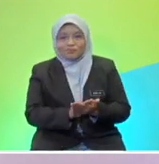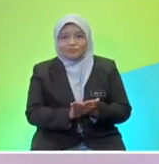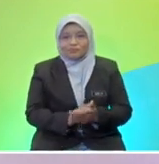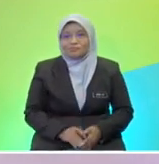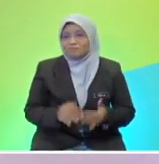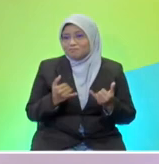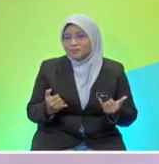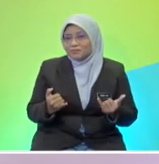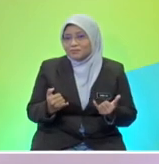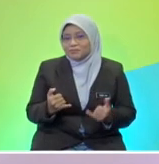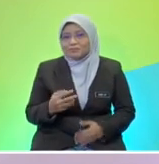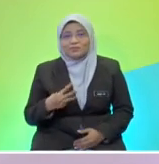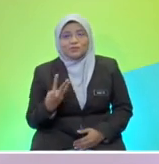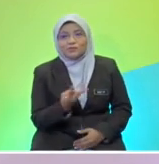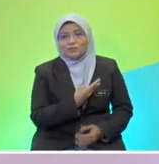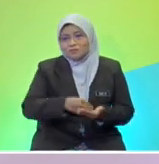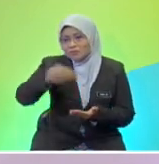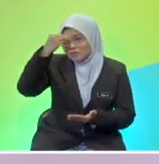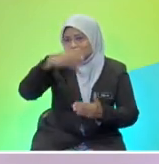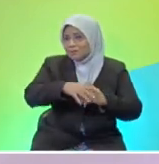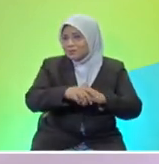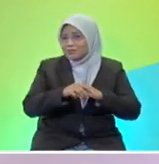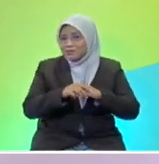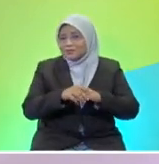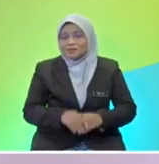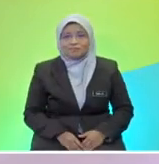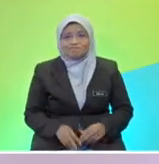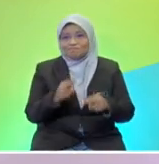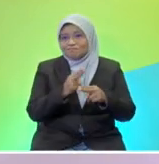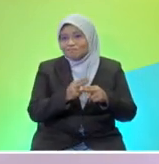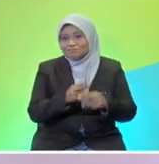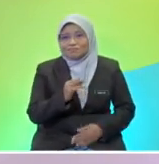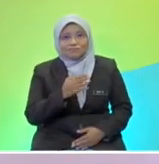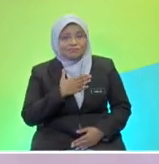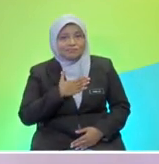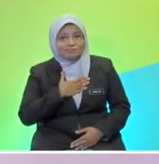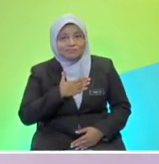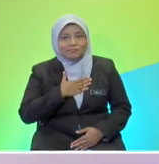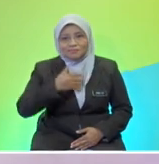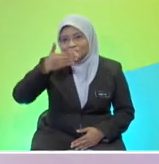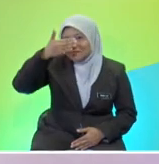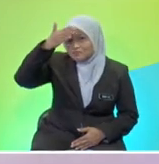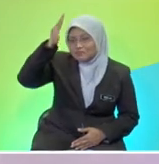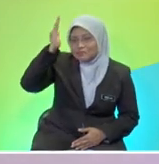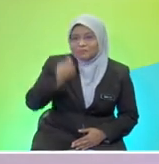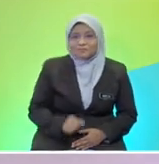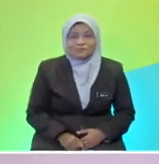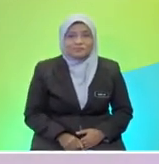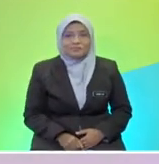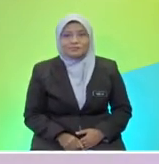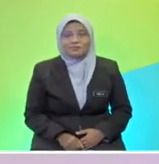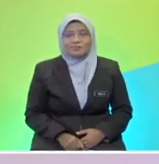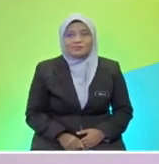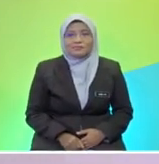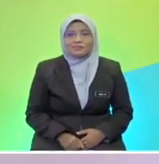learning English. I'm sure you can guess that already, and my name is Hanif Sean. I think you are as excited as I am. What are we